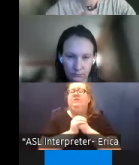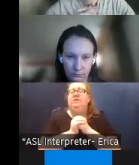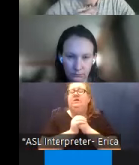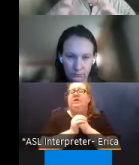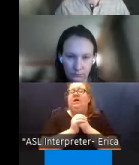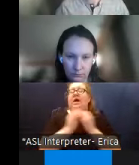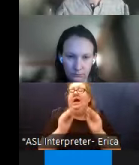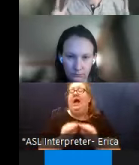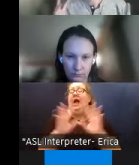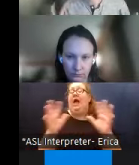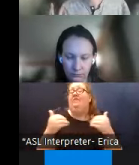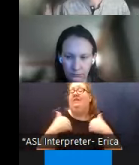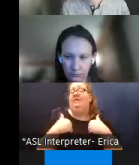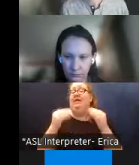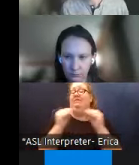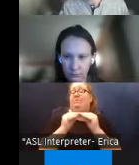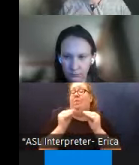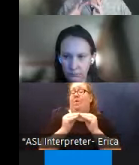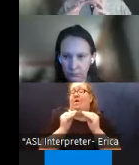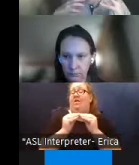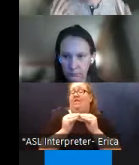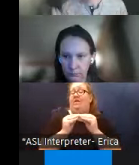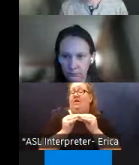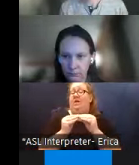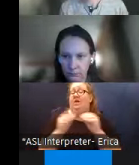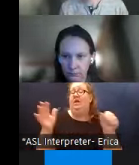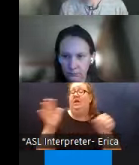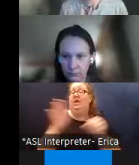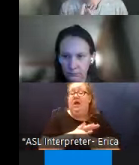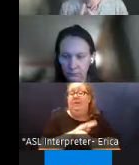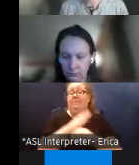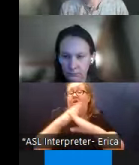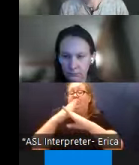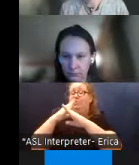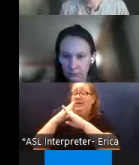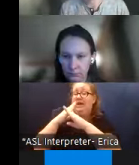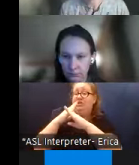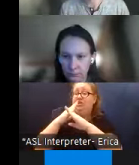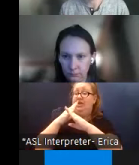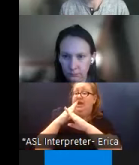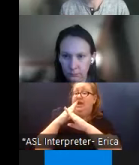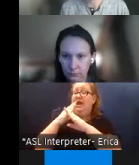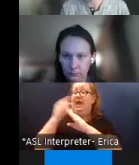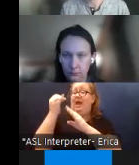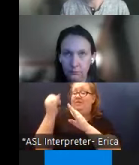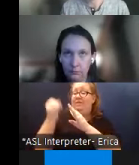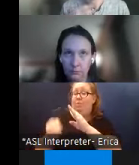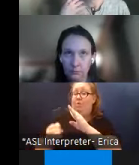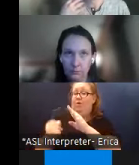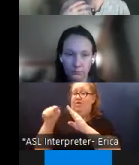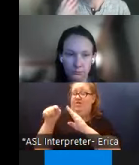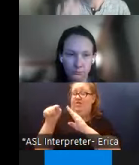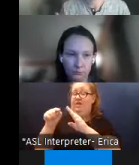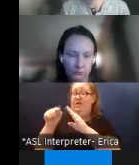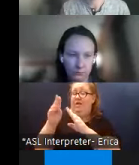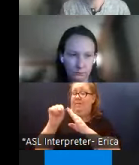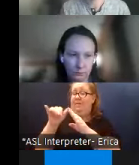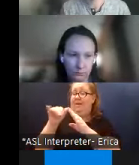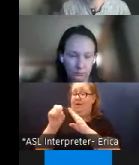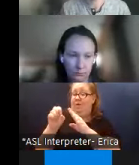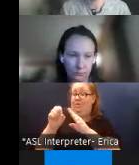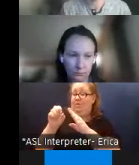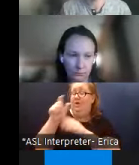we get a much more comprehensive full protection at the border of Bayonne, at the